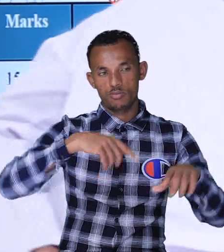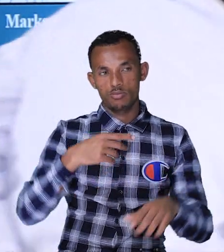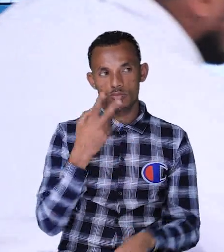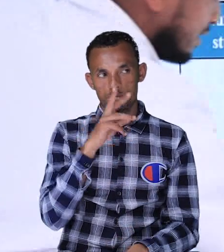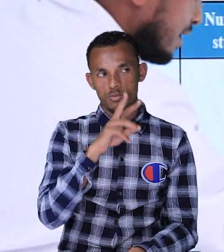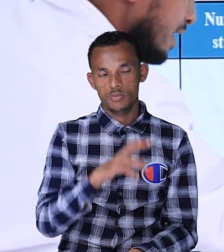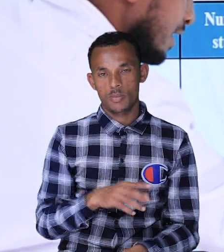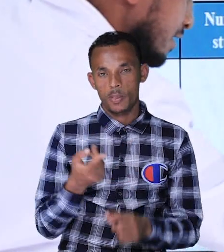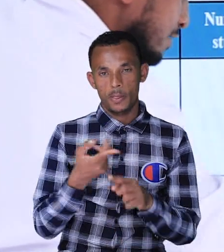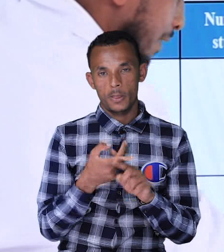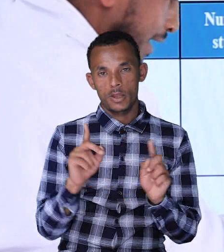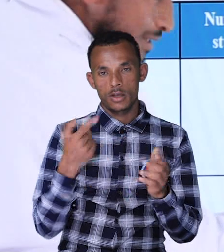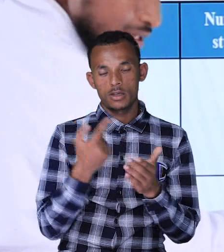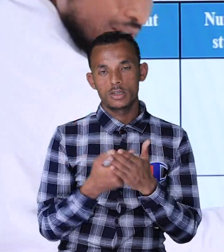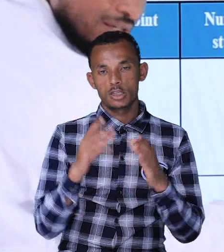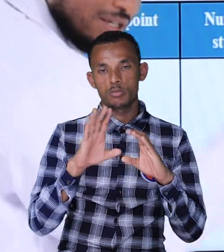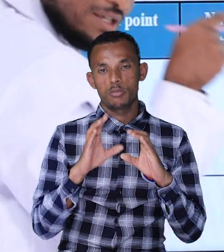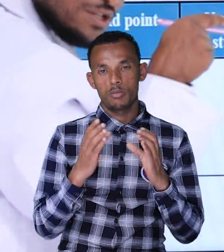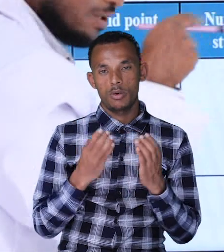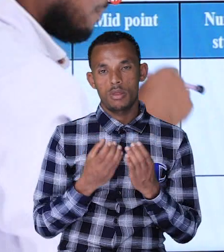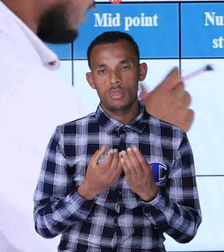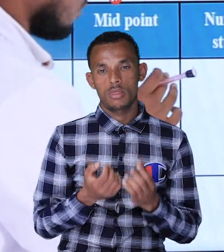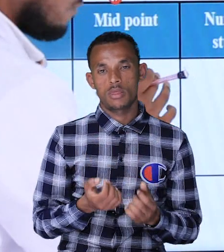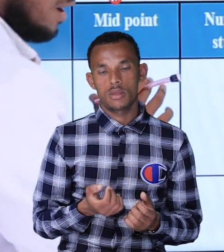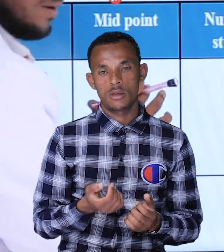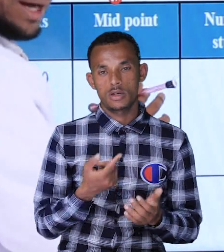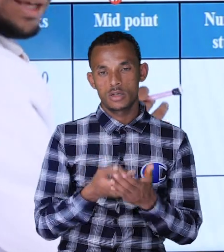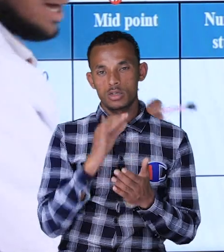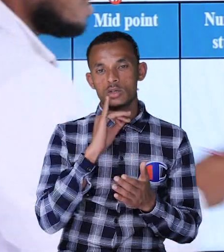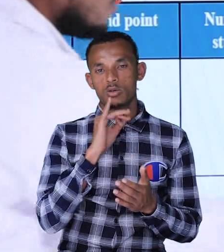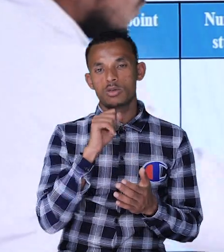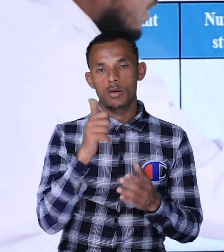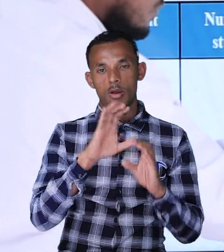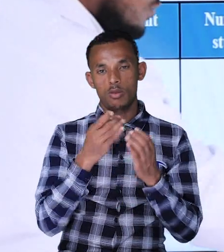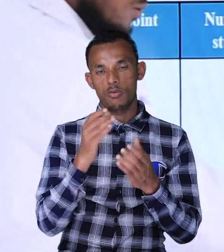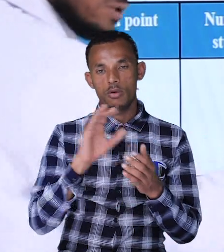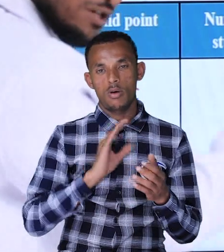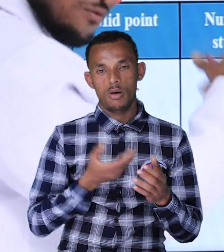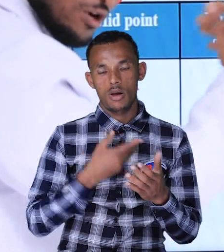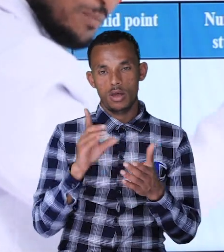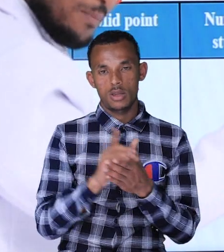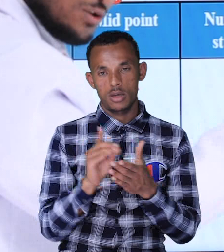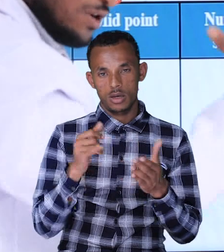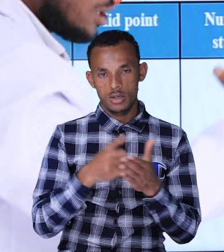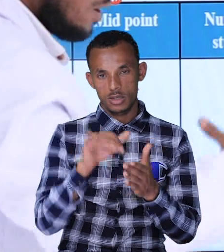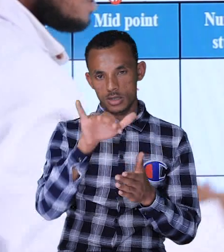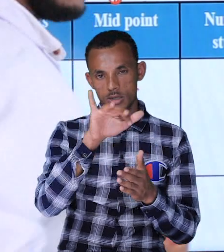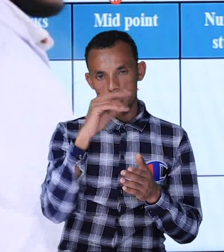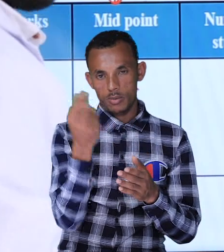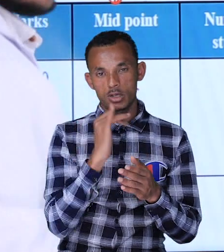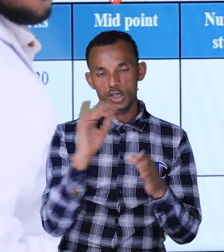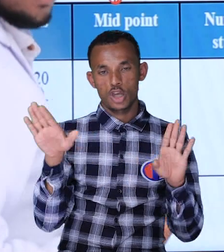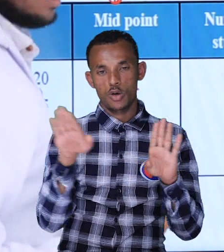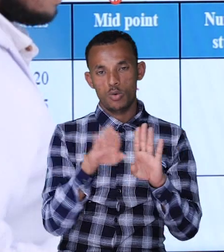connect this. But this part, since it's not a part of our data, for the purpose of